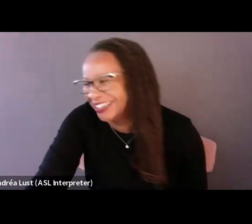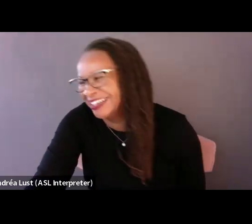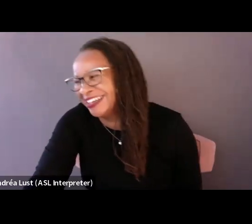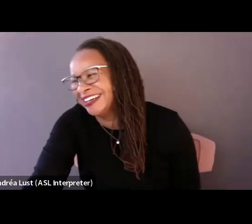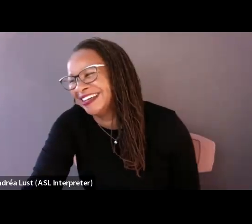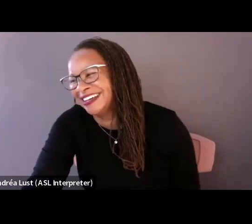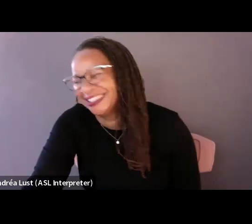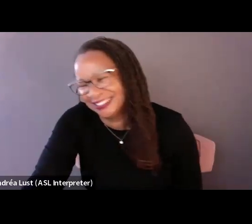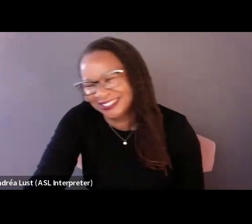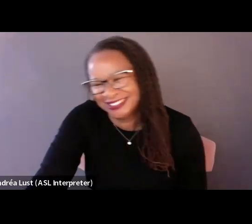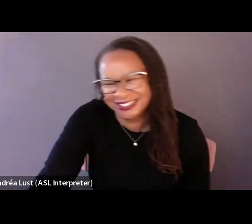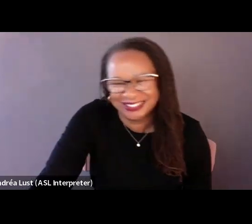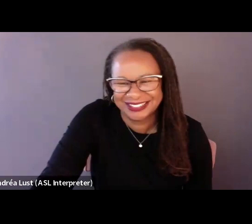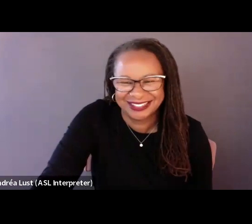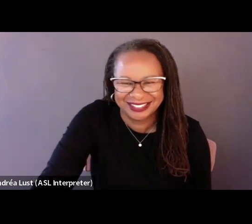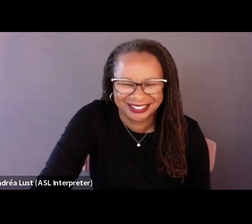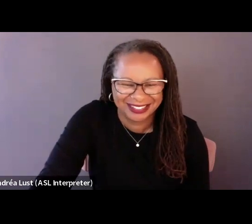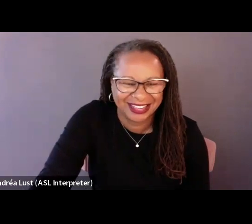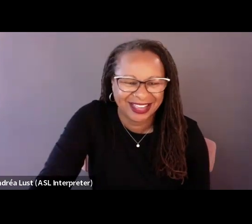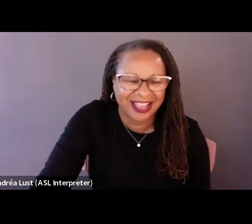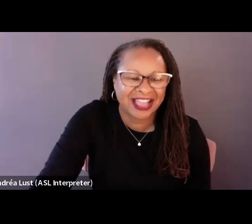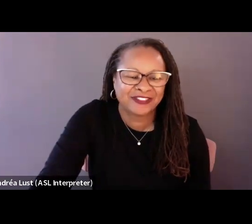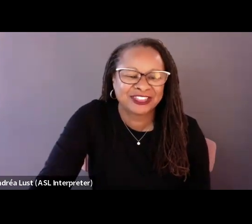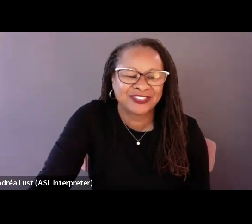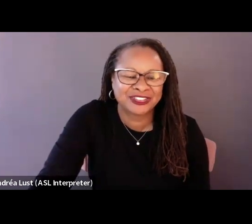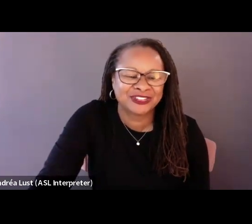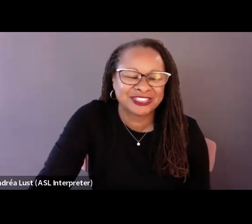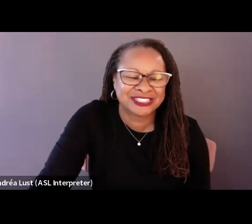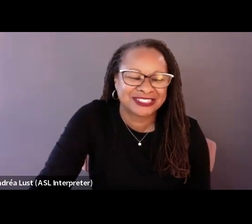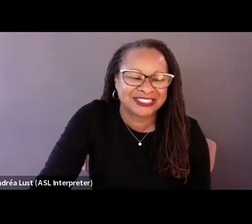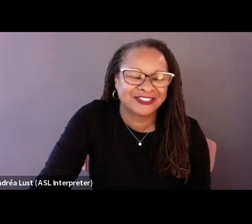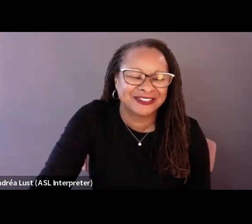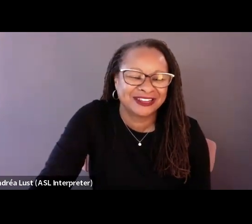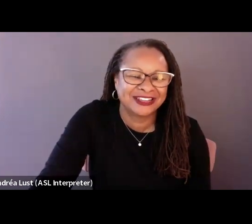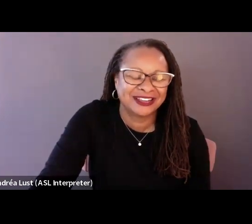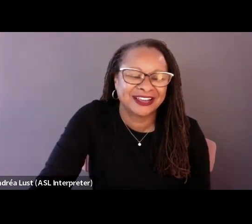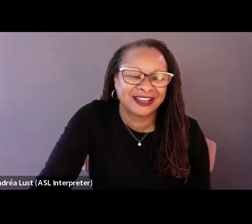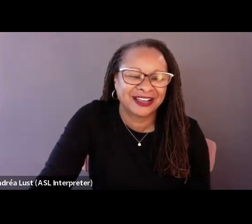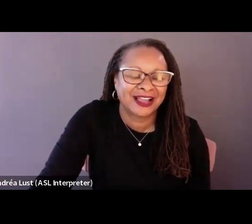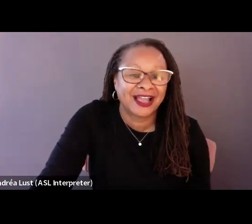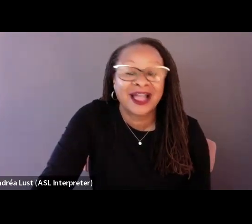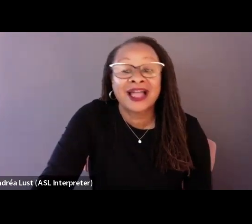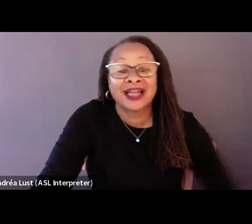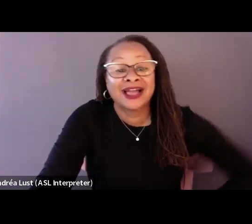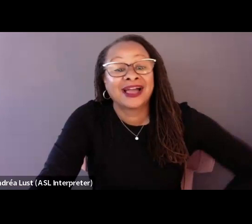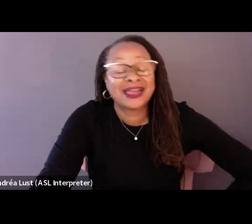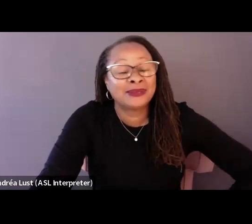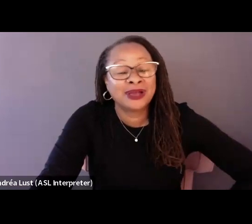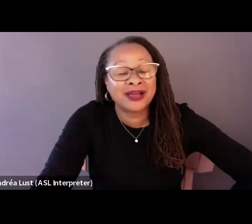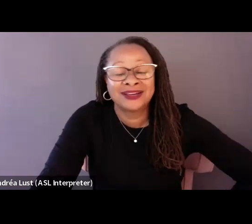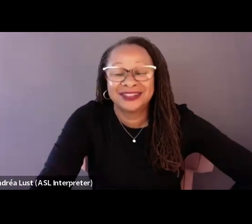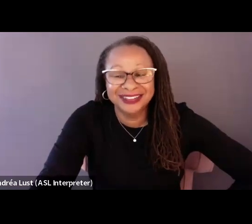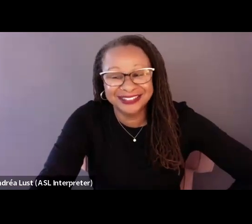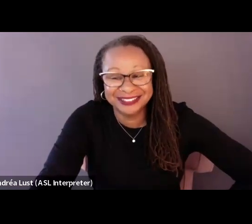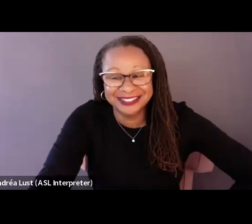don't know. I think it's because I was saying www. First of all, it's Emma that's making me laugh. It's Emma.